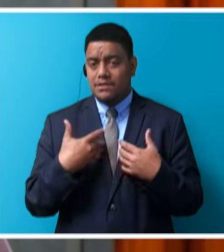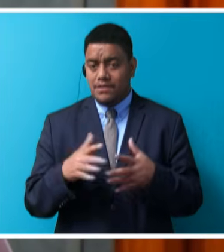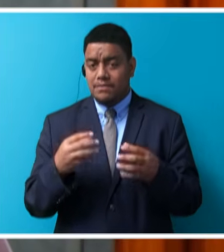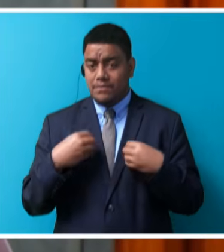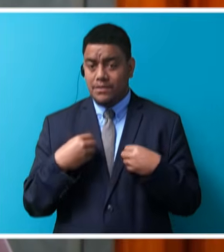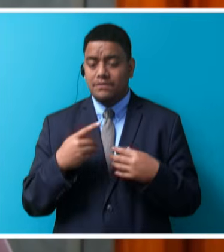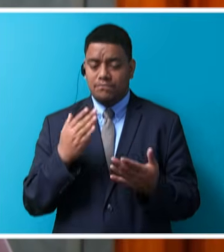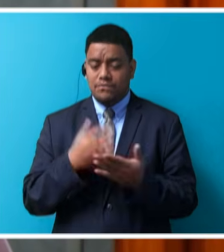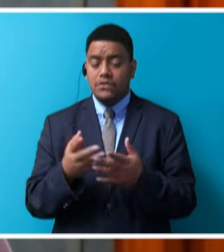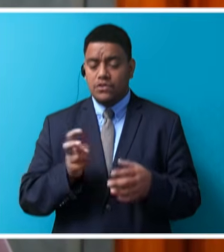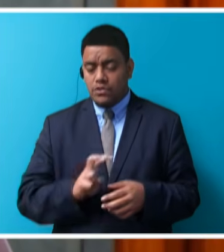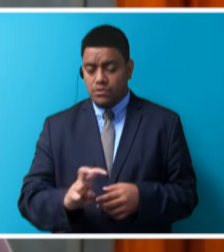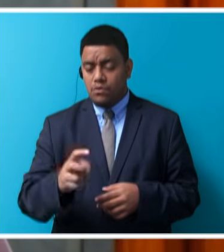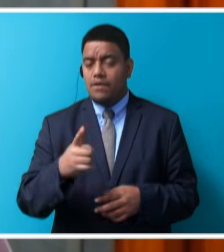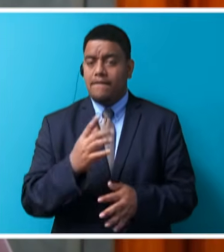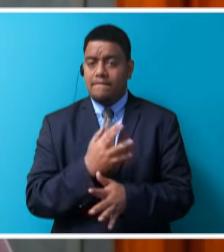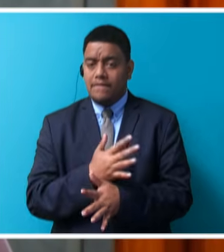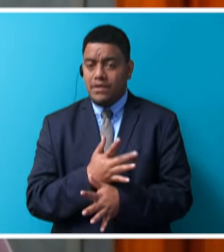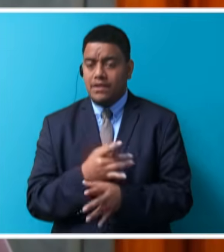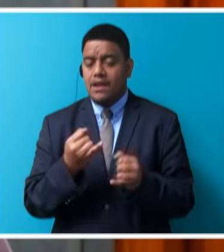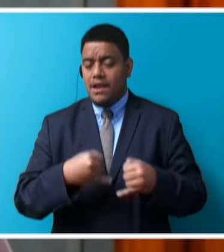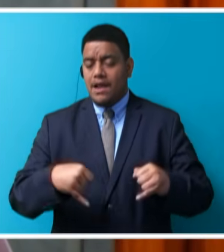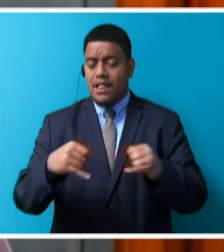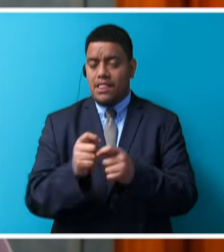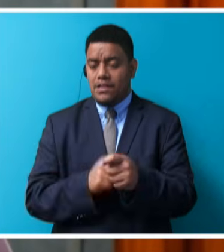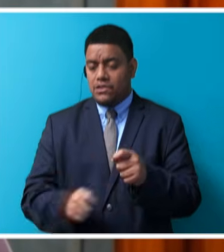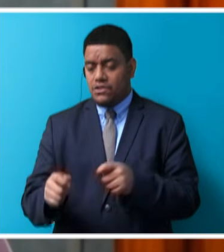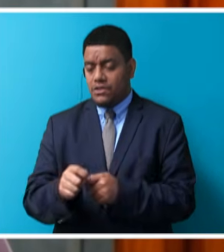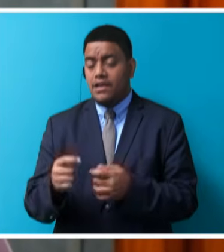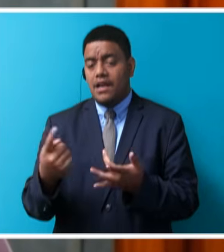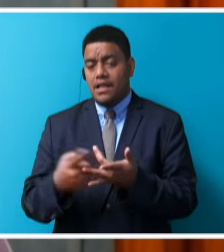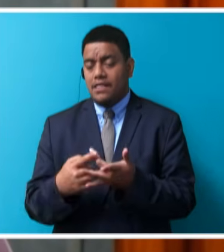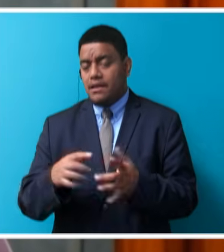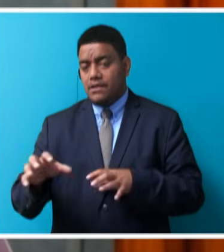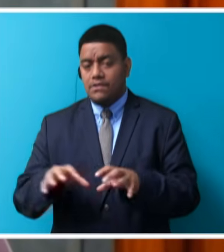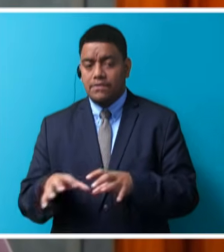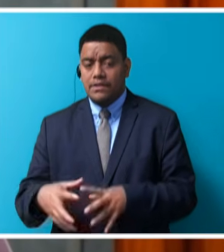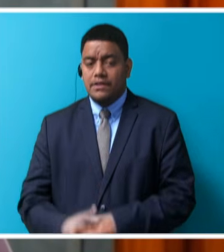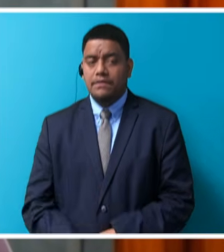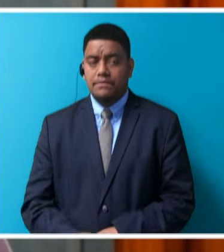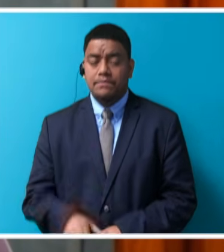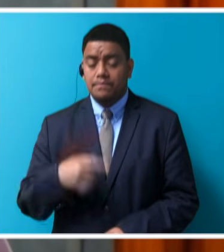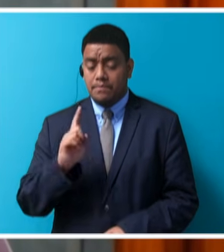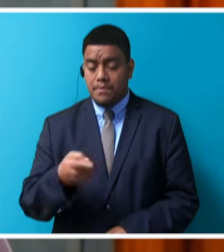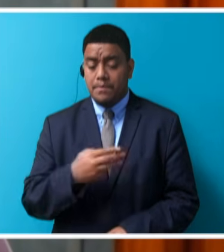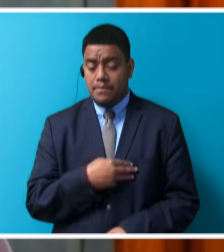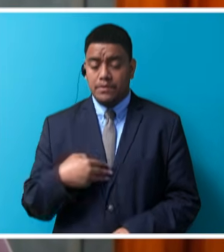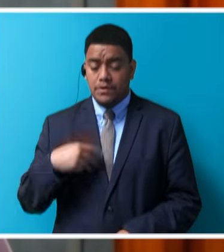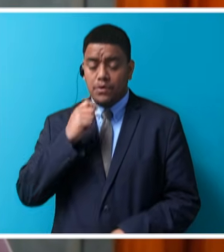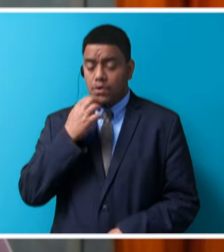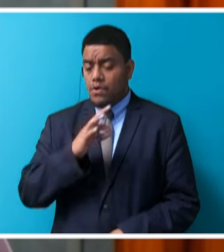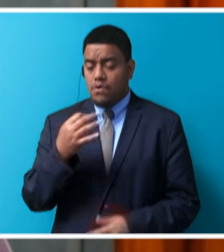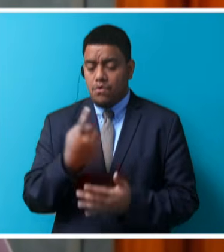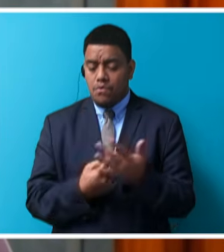engaged in transport, fisheries, inter-island trade, and other livelihood activities. However, the ministry will not only